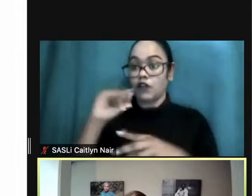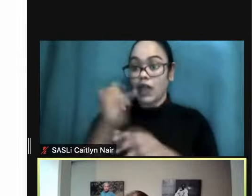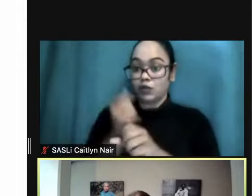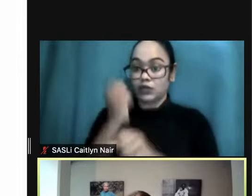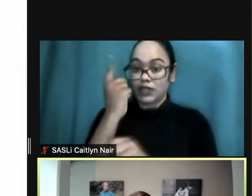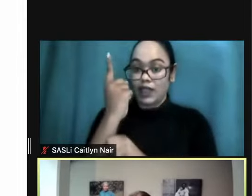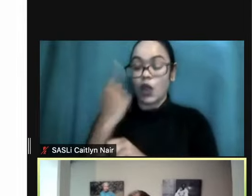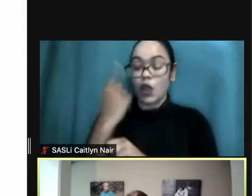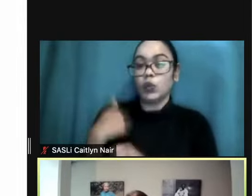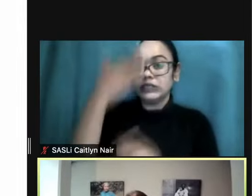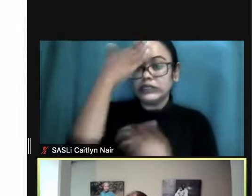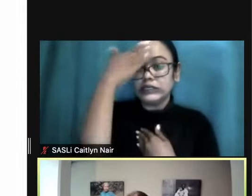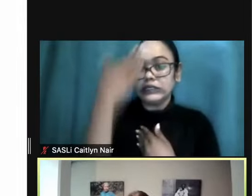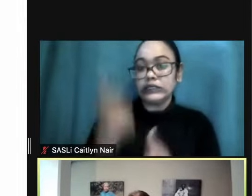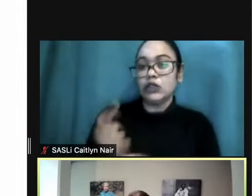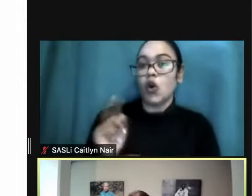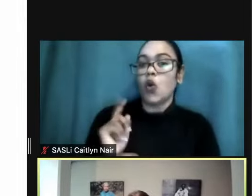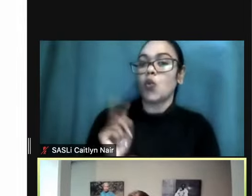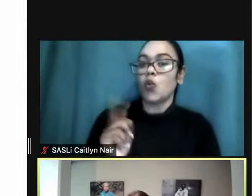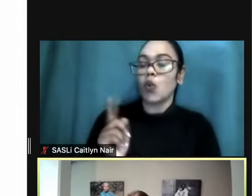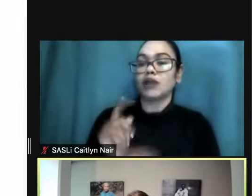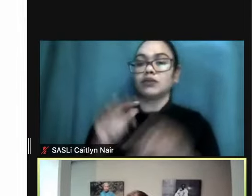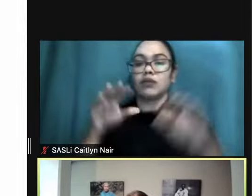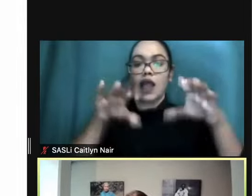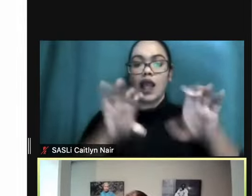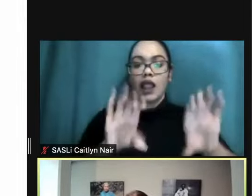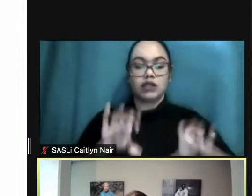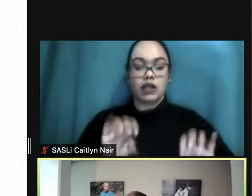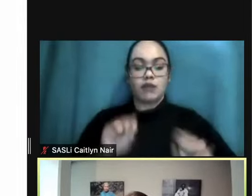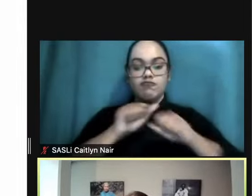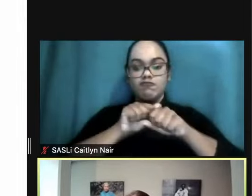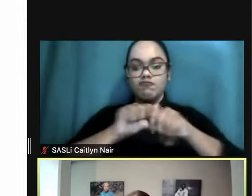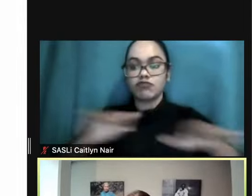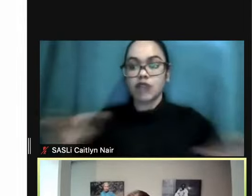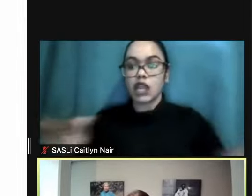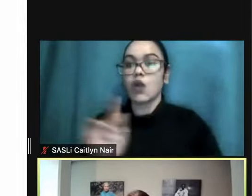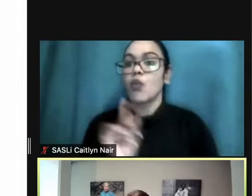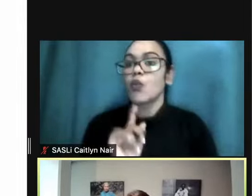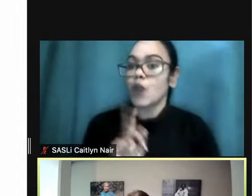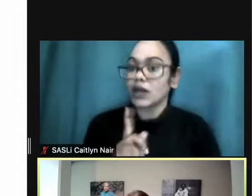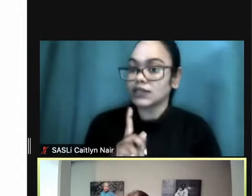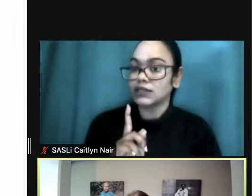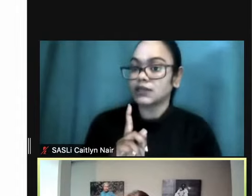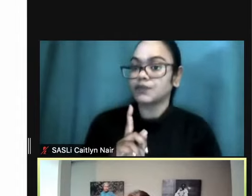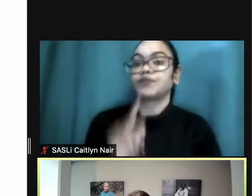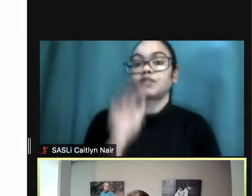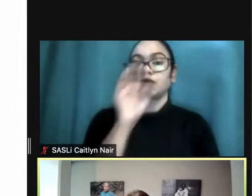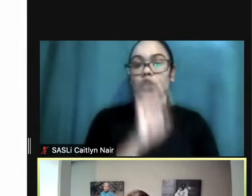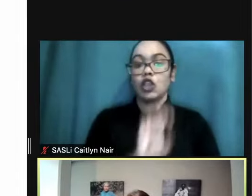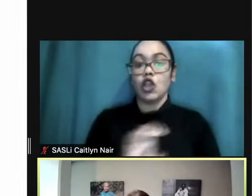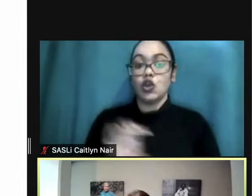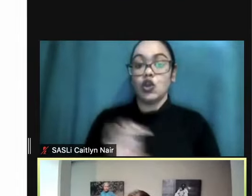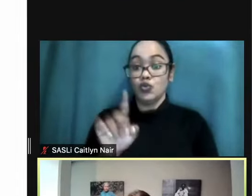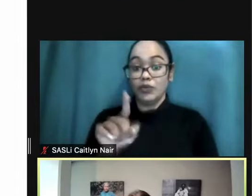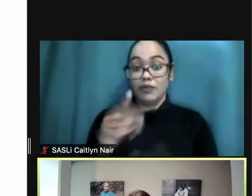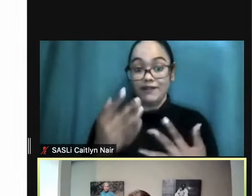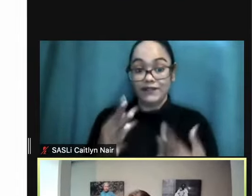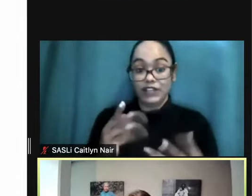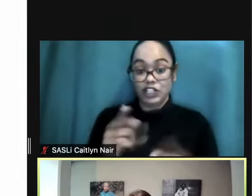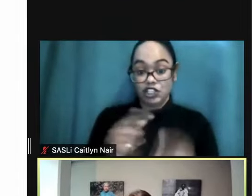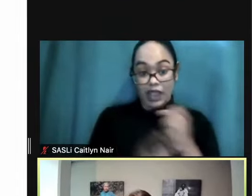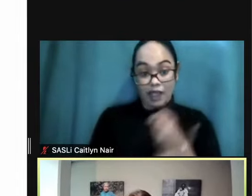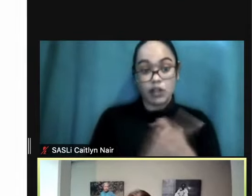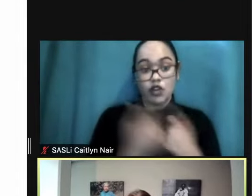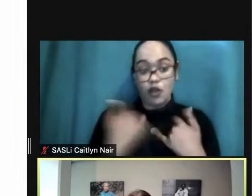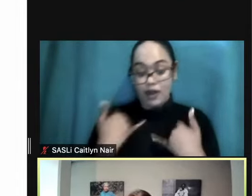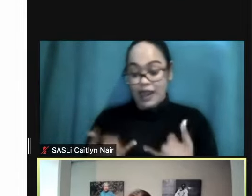cluster outbreaks, that's just cluster, is introduction of the Delta variant circulating in Europe. And that's what we work to try to do that in